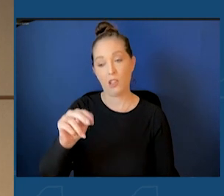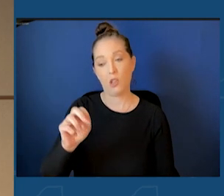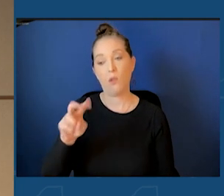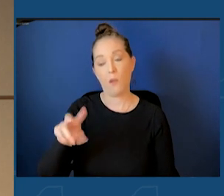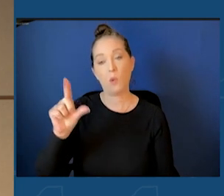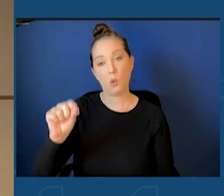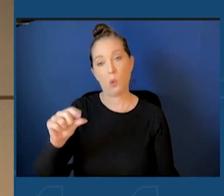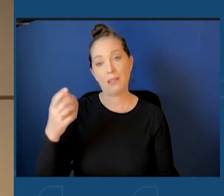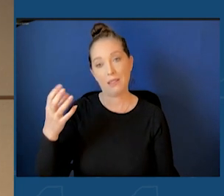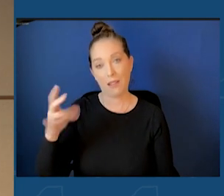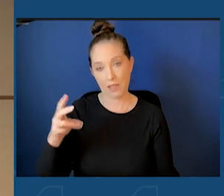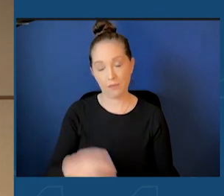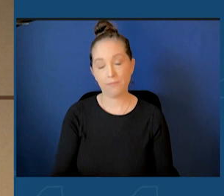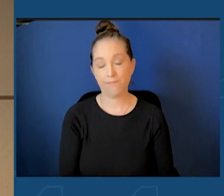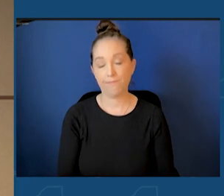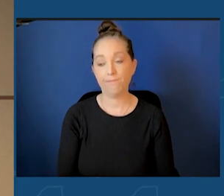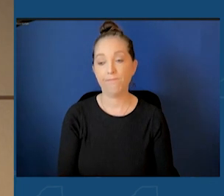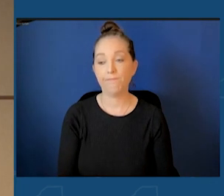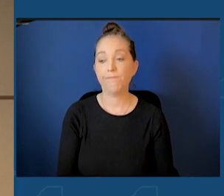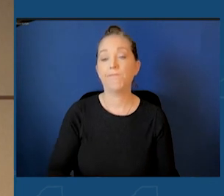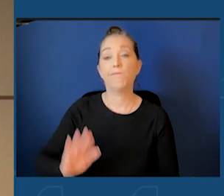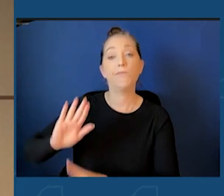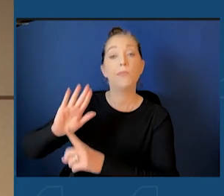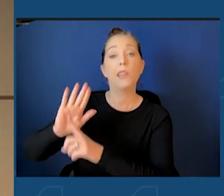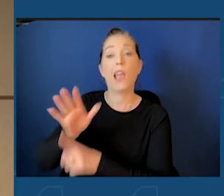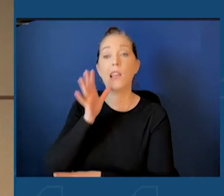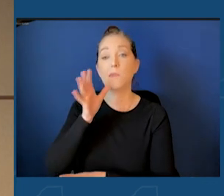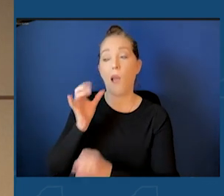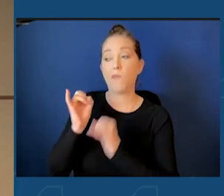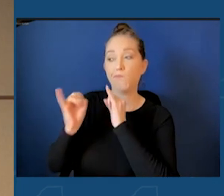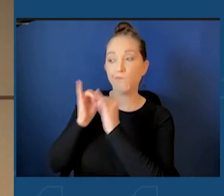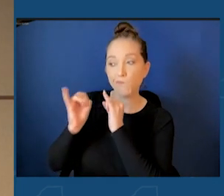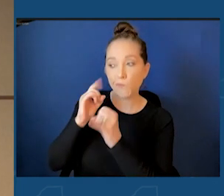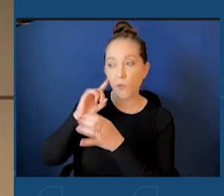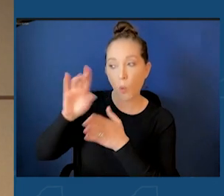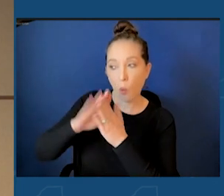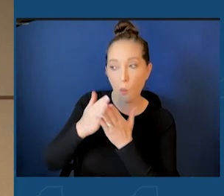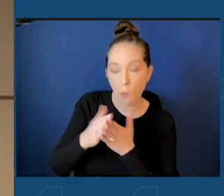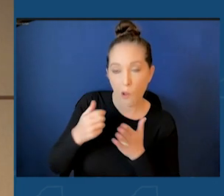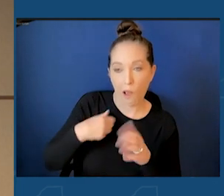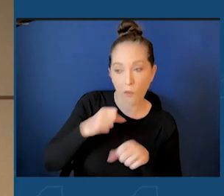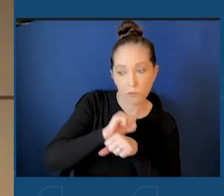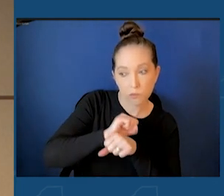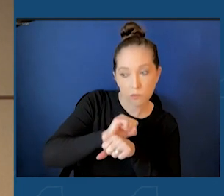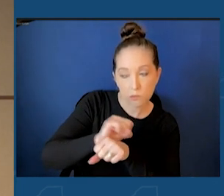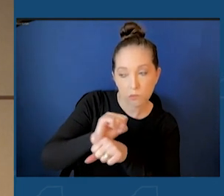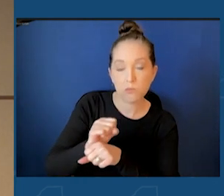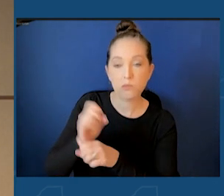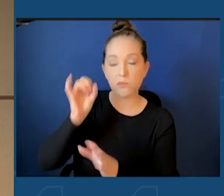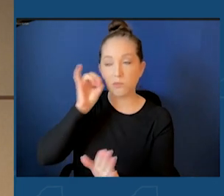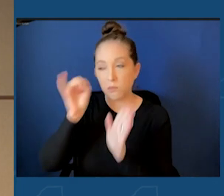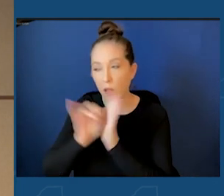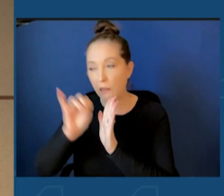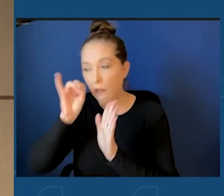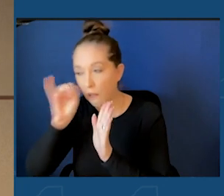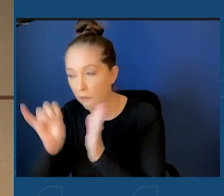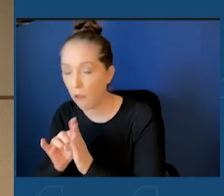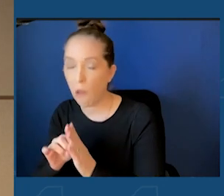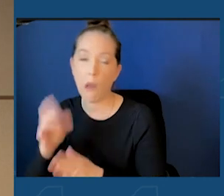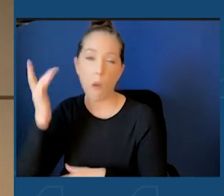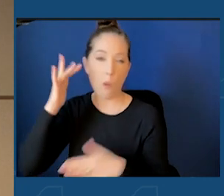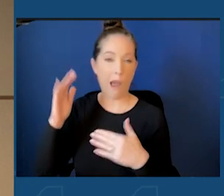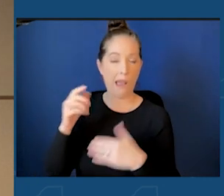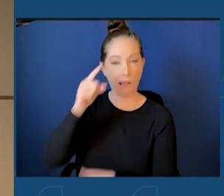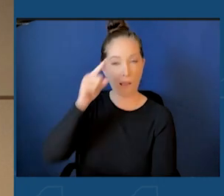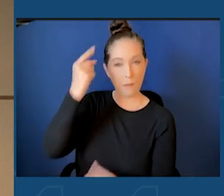his mother for a book I've been working on to identify factors related to why Black youth were seeing